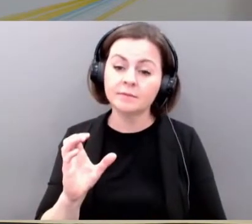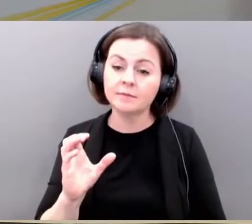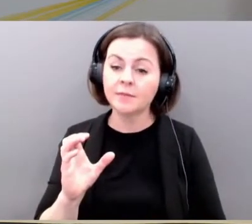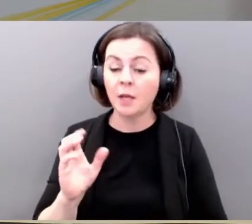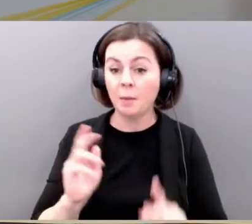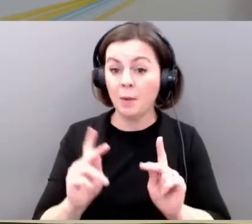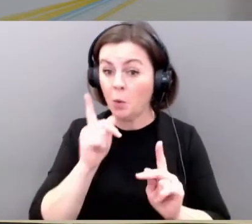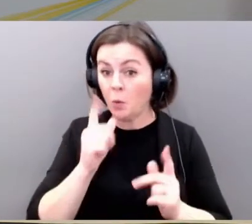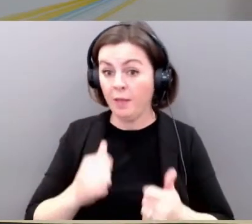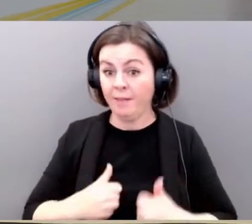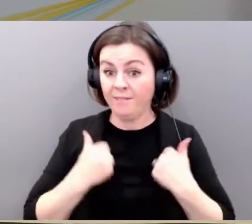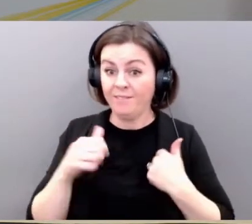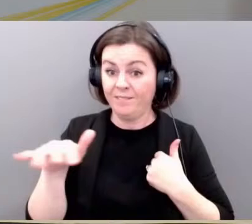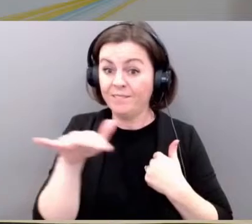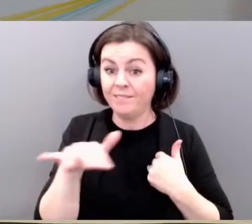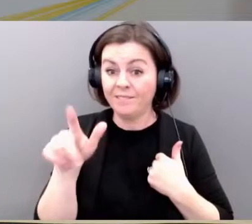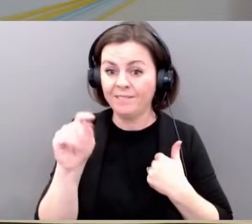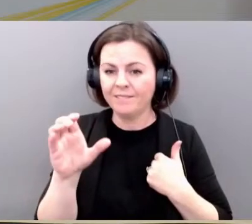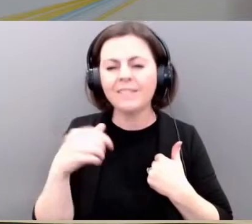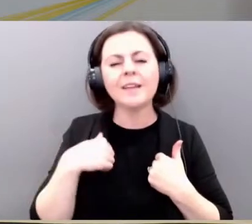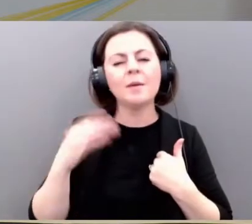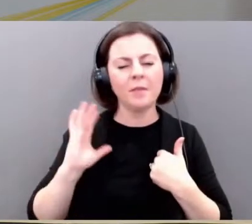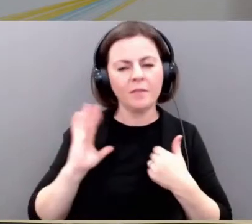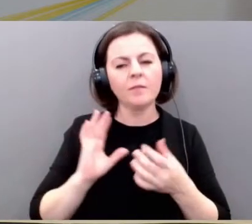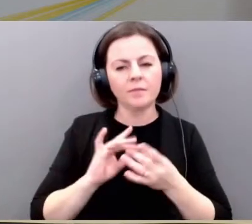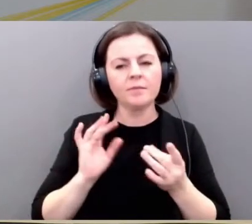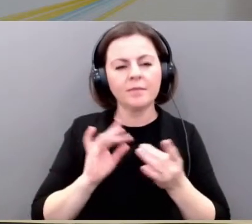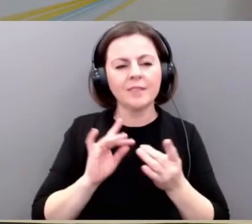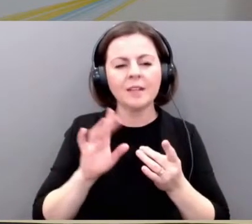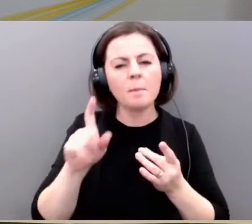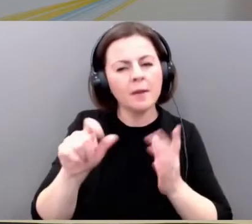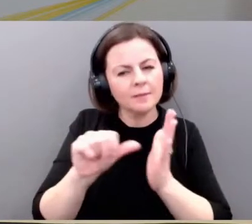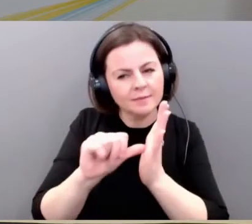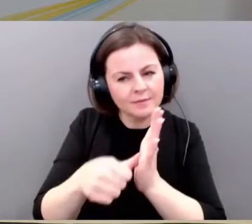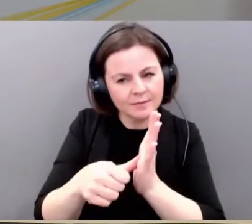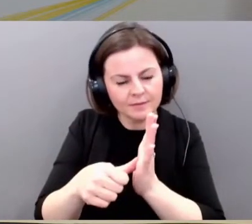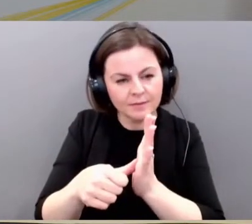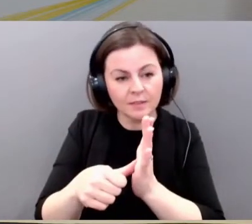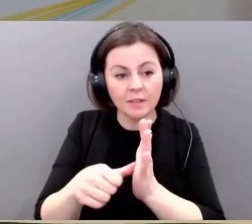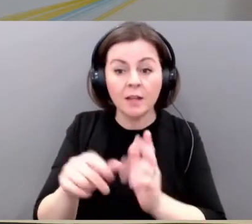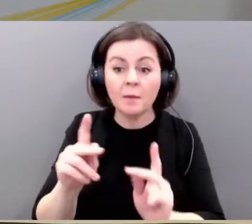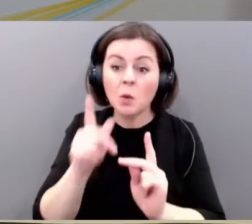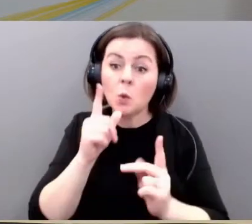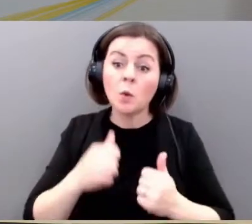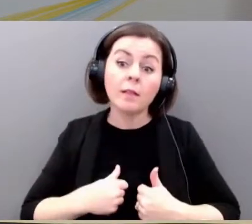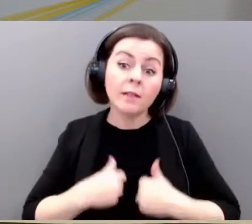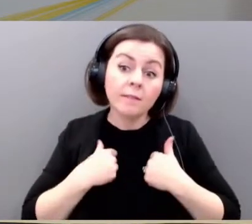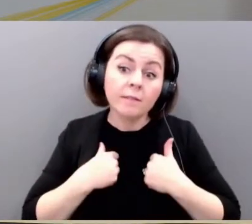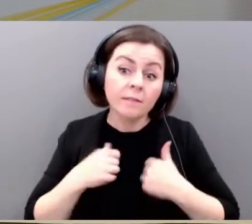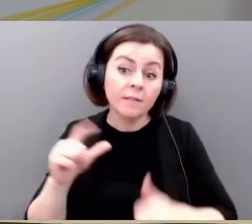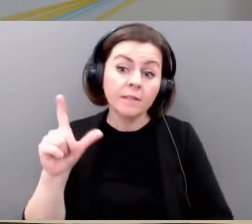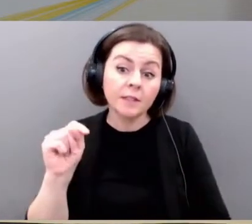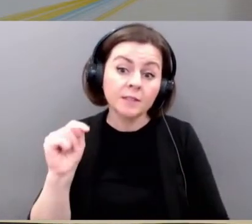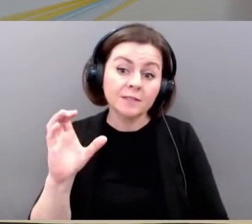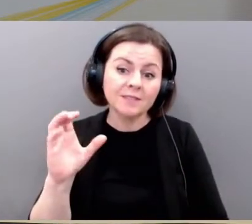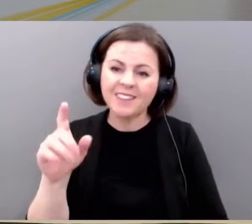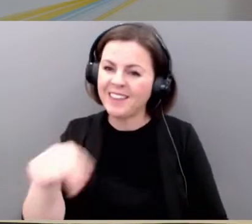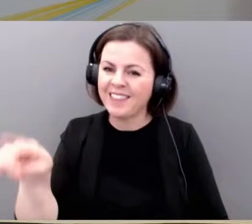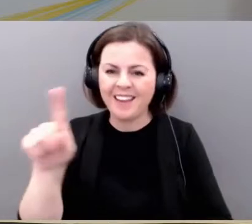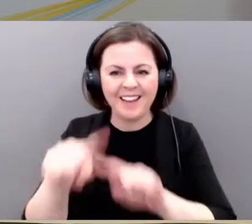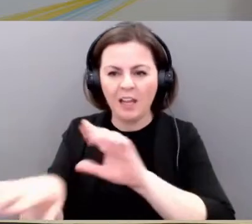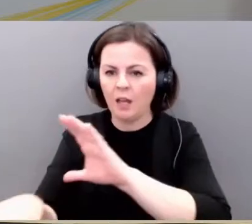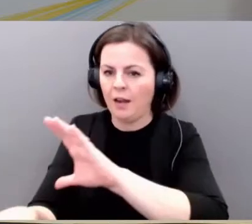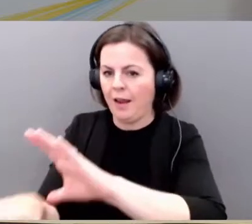I mentioned it before, but I need to be clear. The long-term care residents can't come to